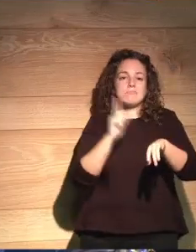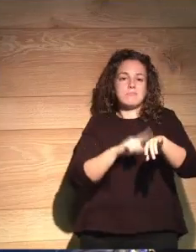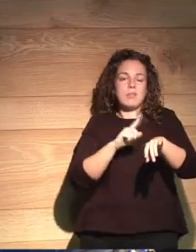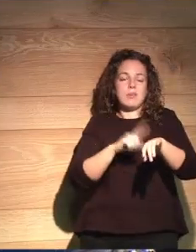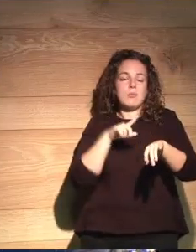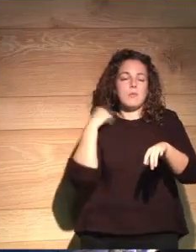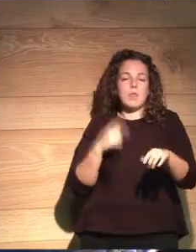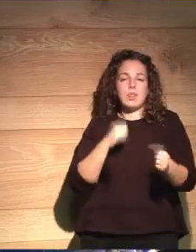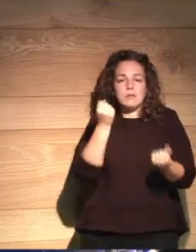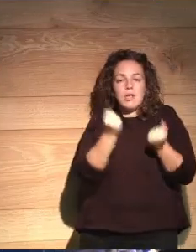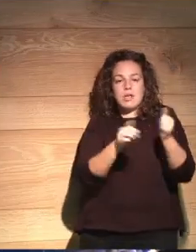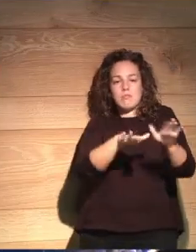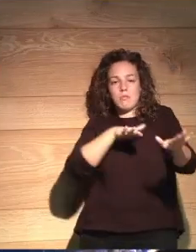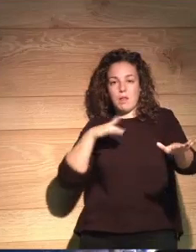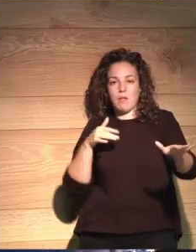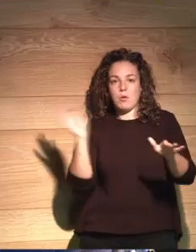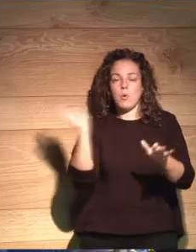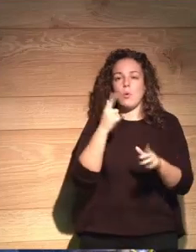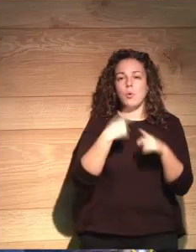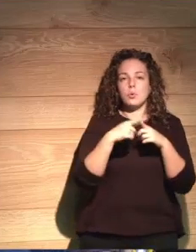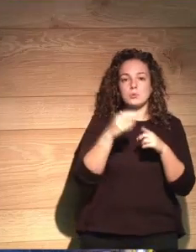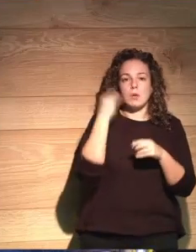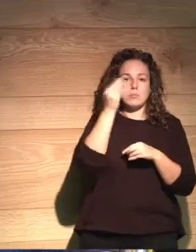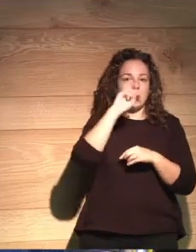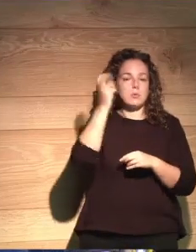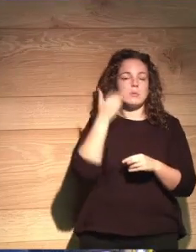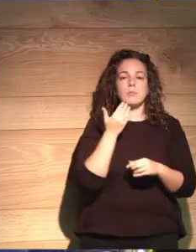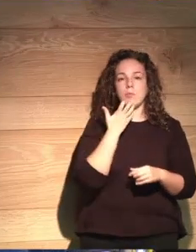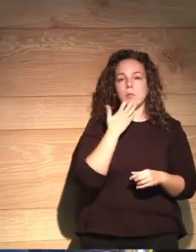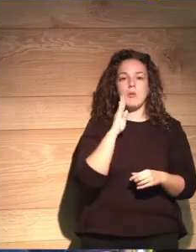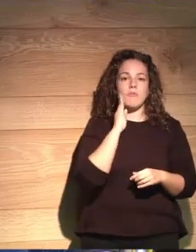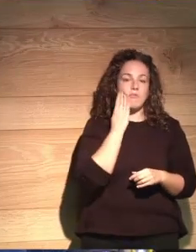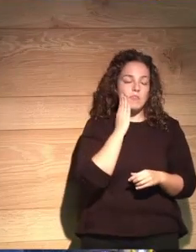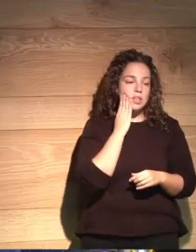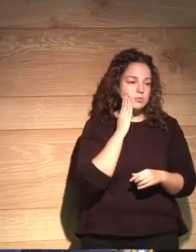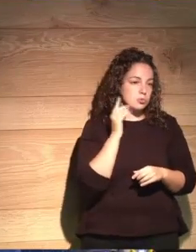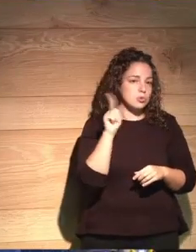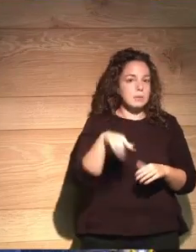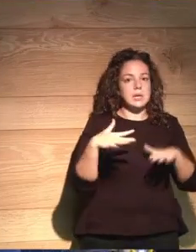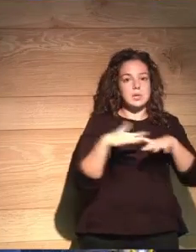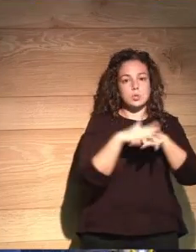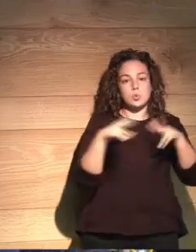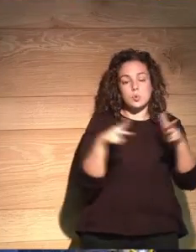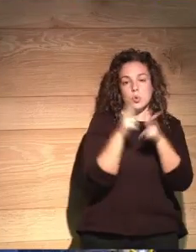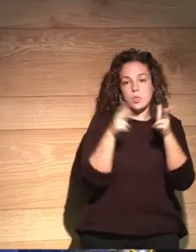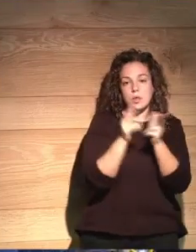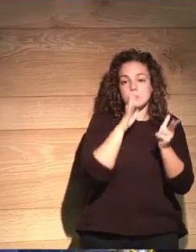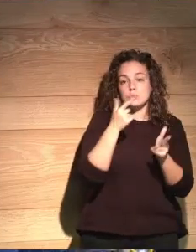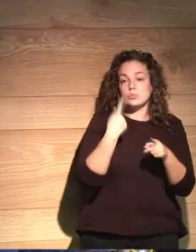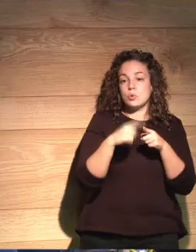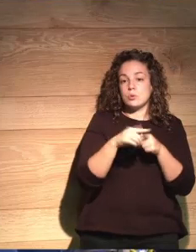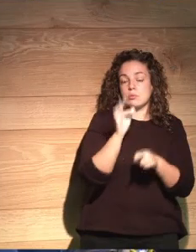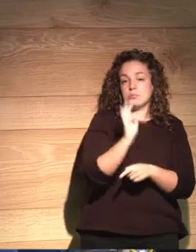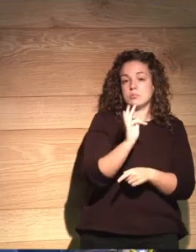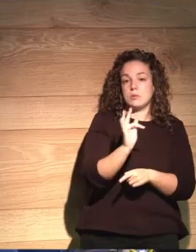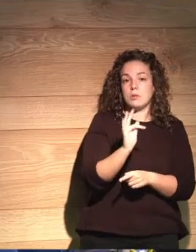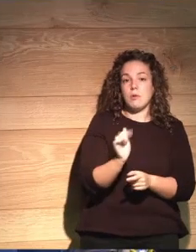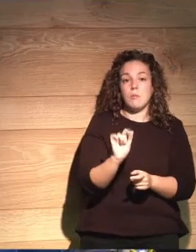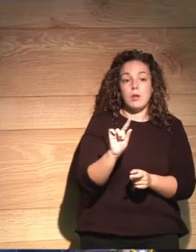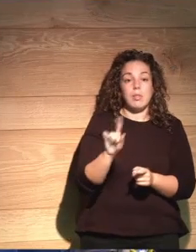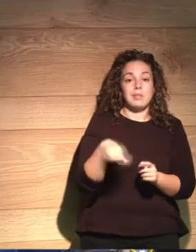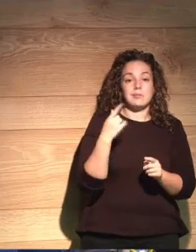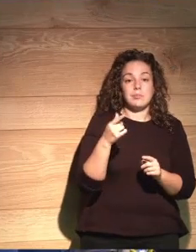cars, and then we have now people dying out of consequences of cars. Or you can think about Facebook